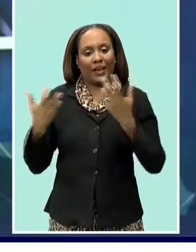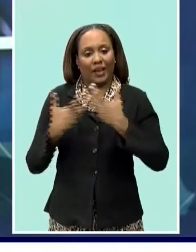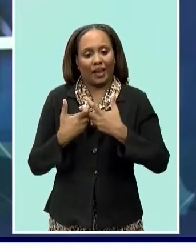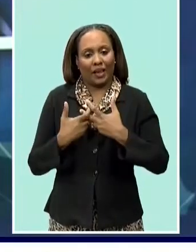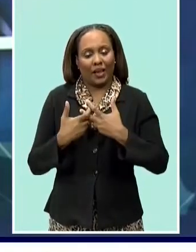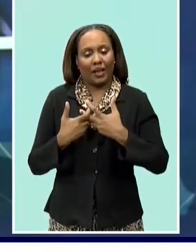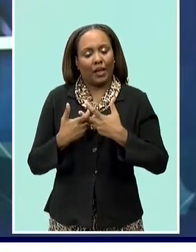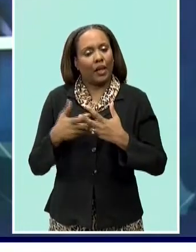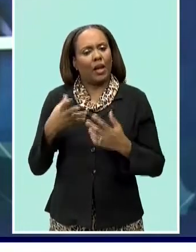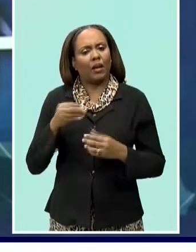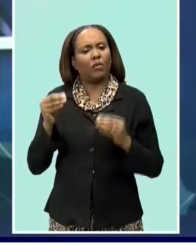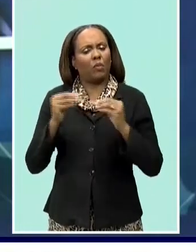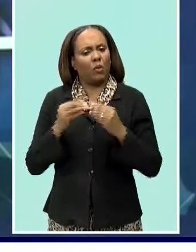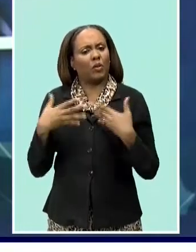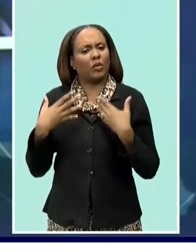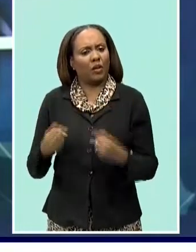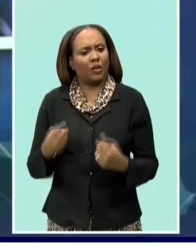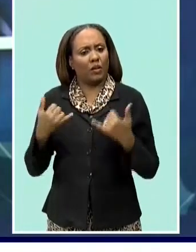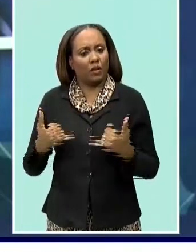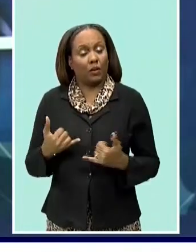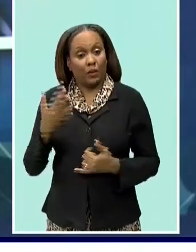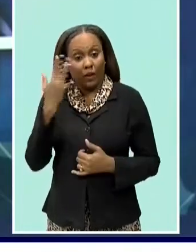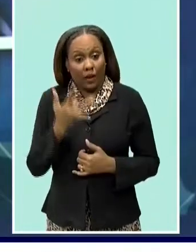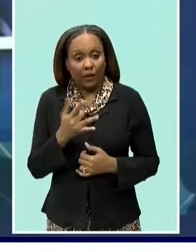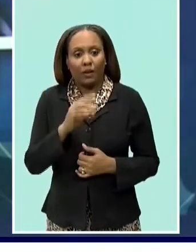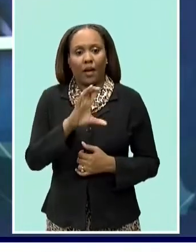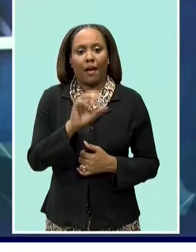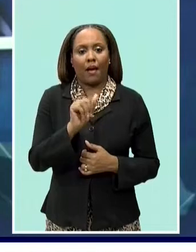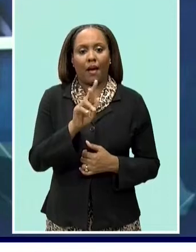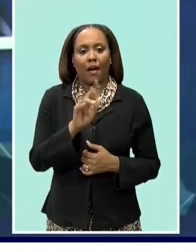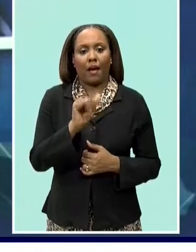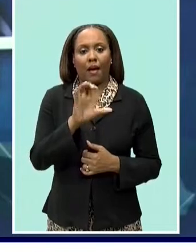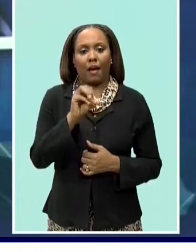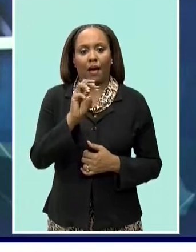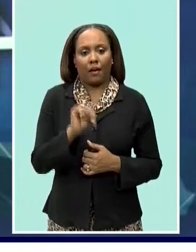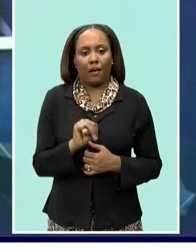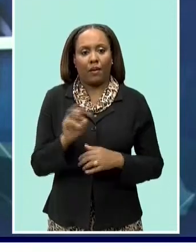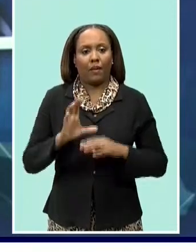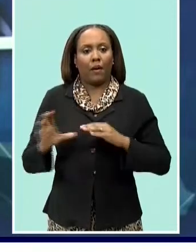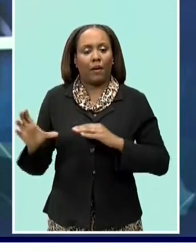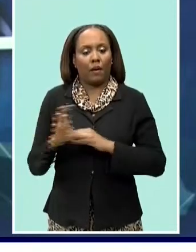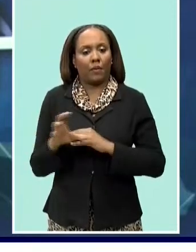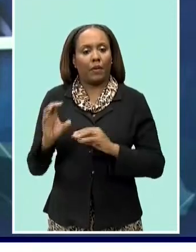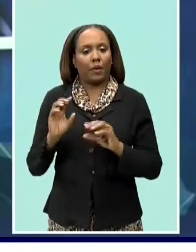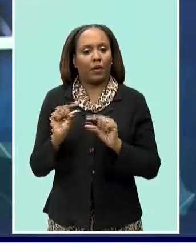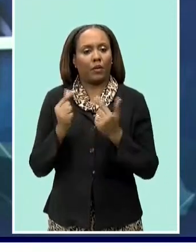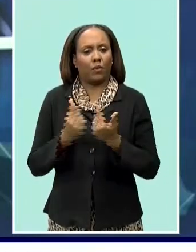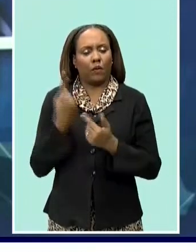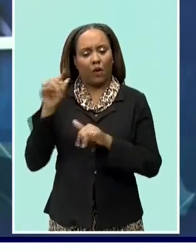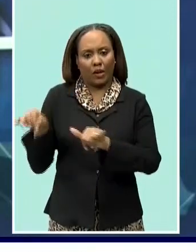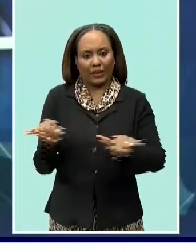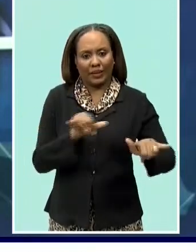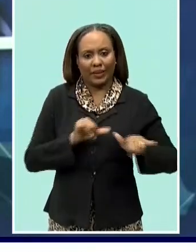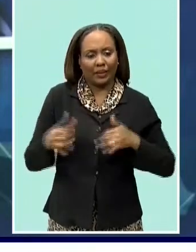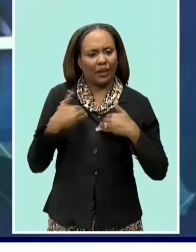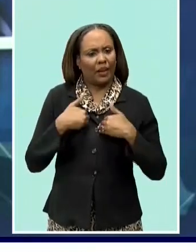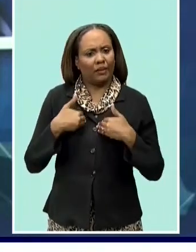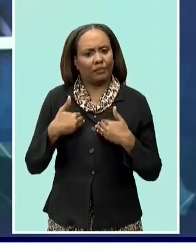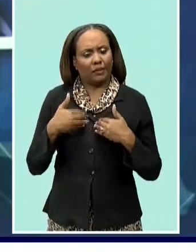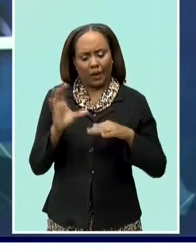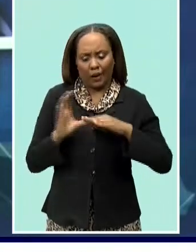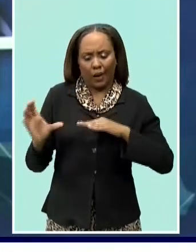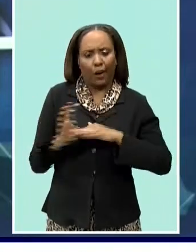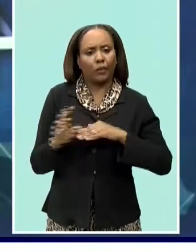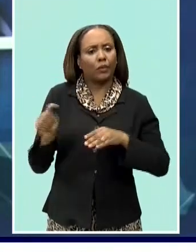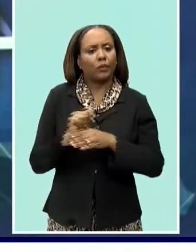being strengthened. It comes as the CARICOM Regional Organization for Standards and Quality hosted a regional training and final